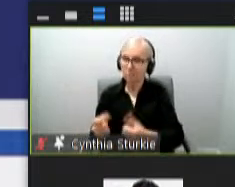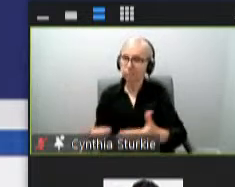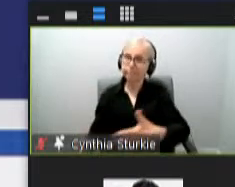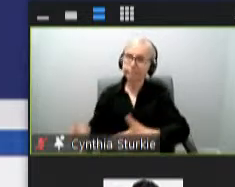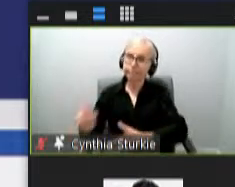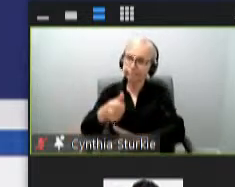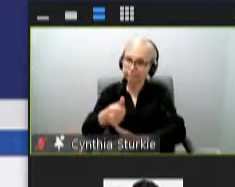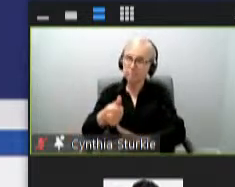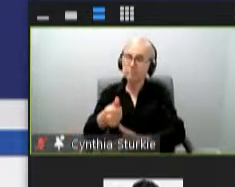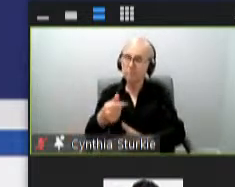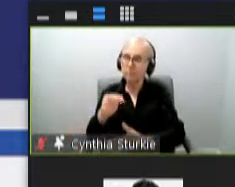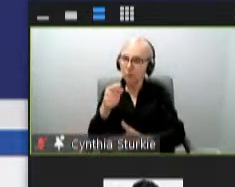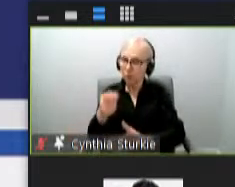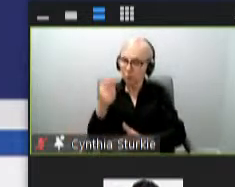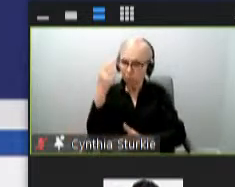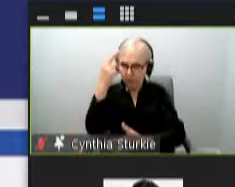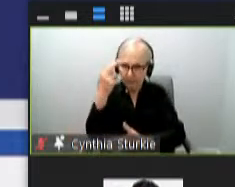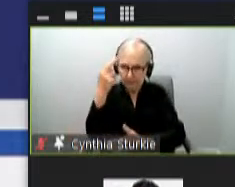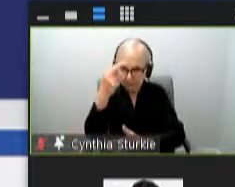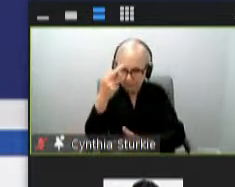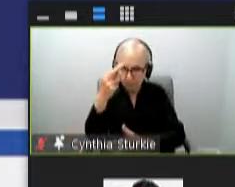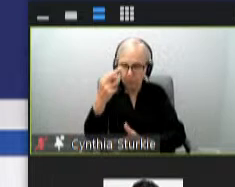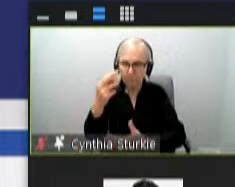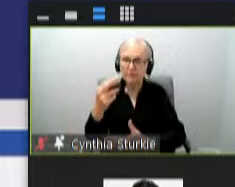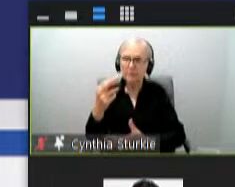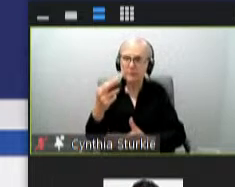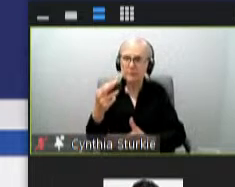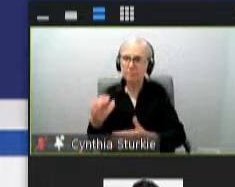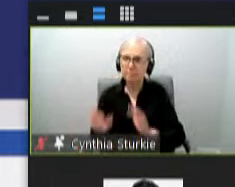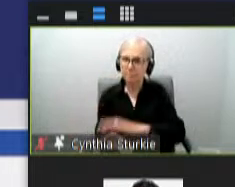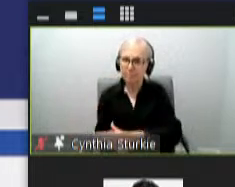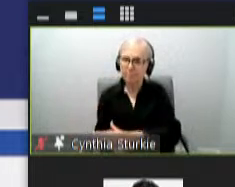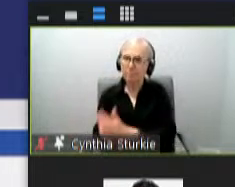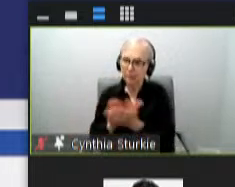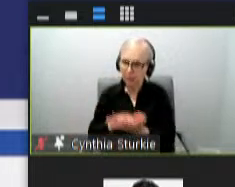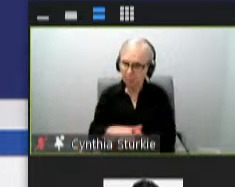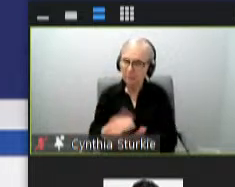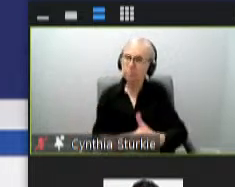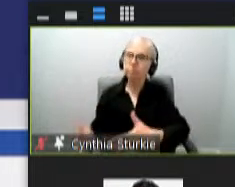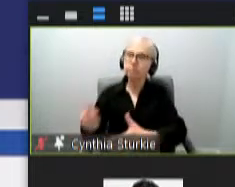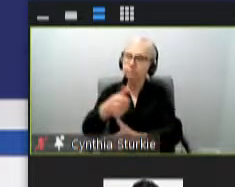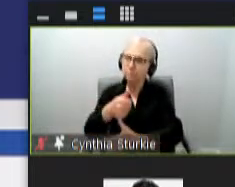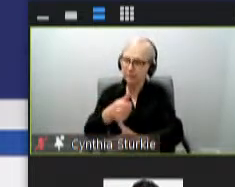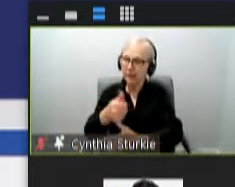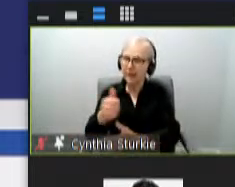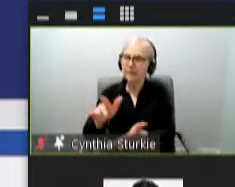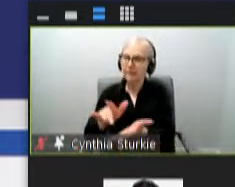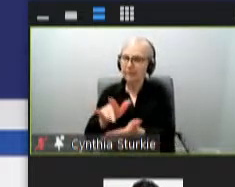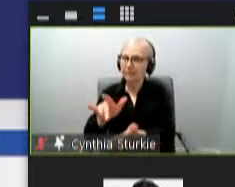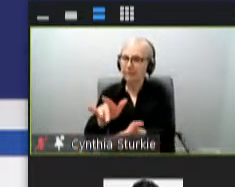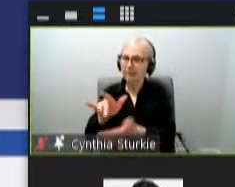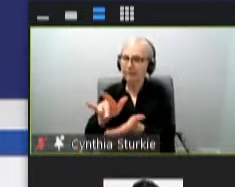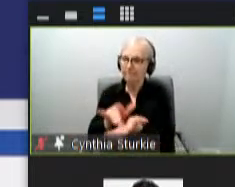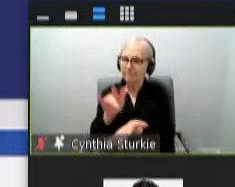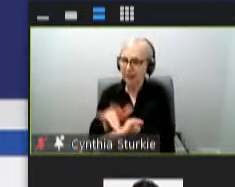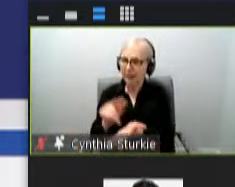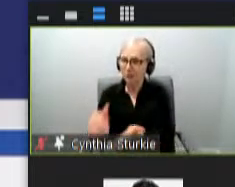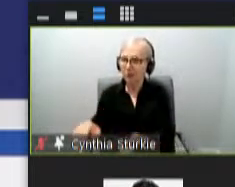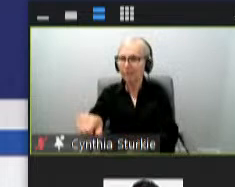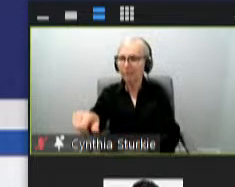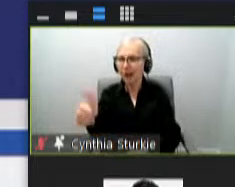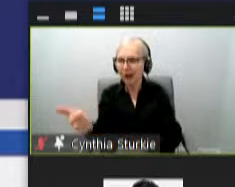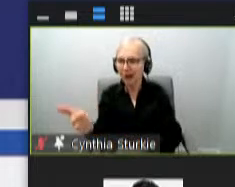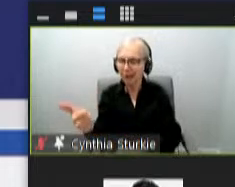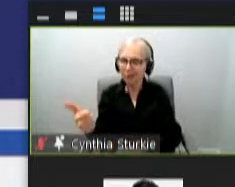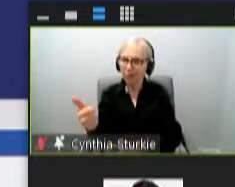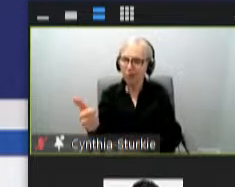We believe the reason for this variant becoming, or subvariant becoming dominant, is that it has an advantage over earlier types of Omicron in that